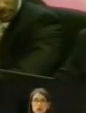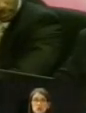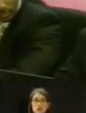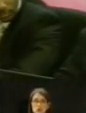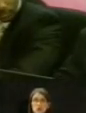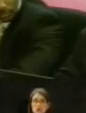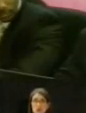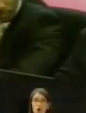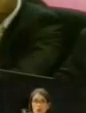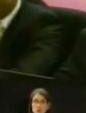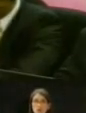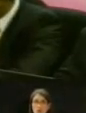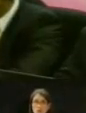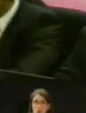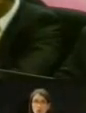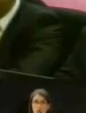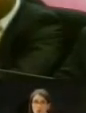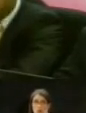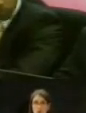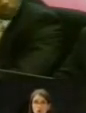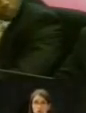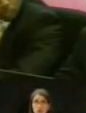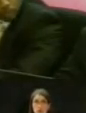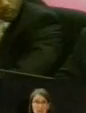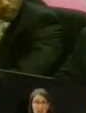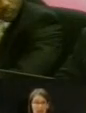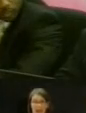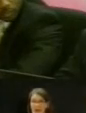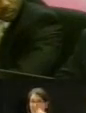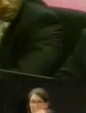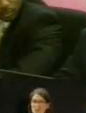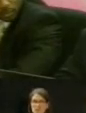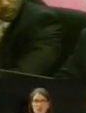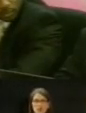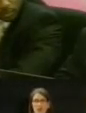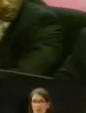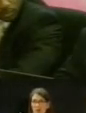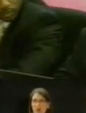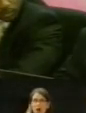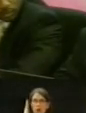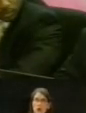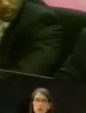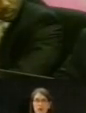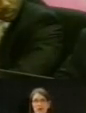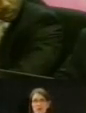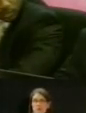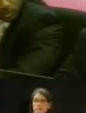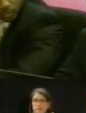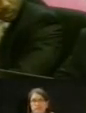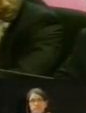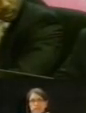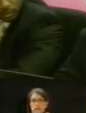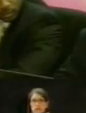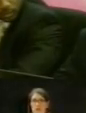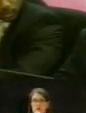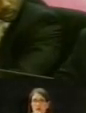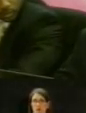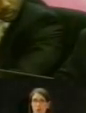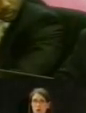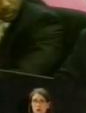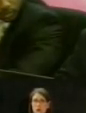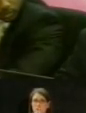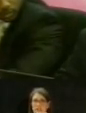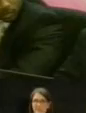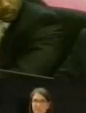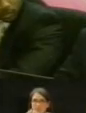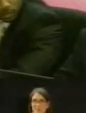be declared null and void. Rather than going into it in a manner that we do not like, let us take advantage of the opportunity